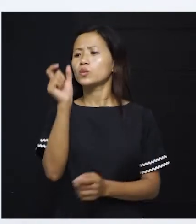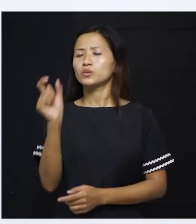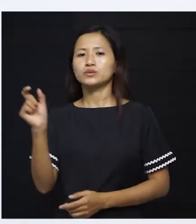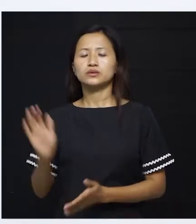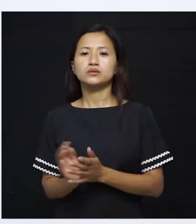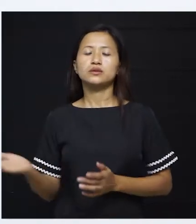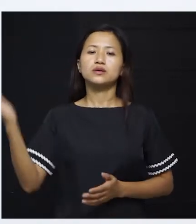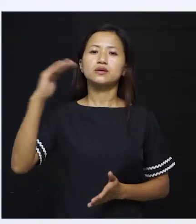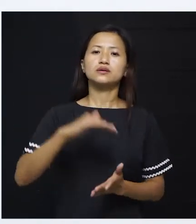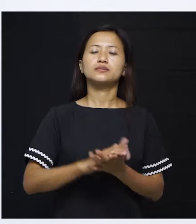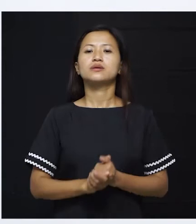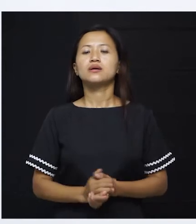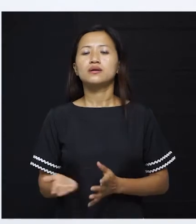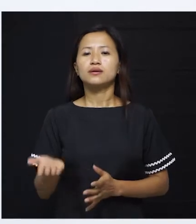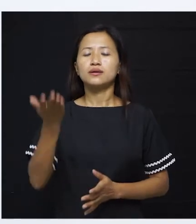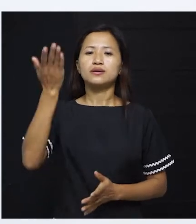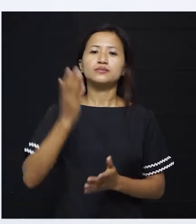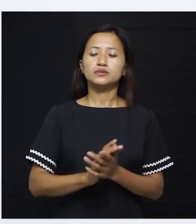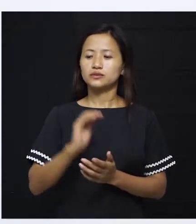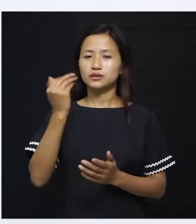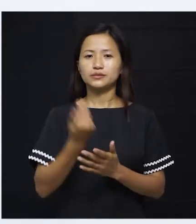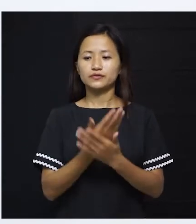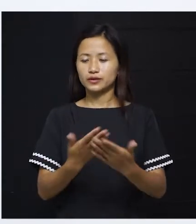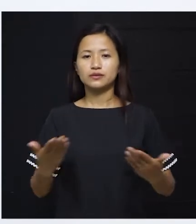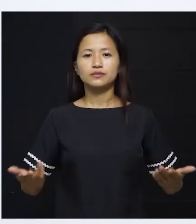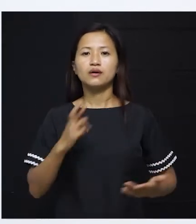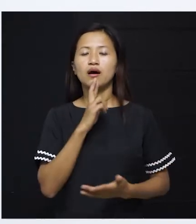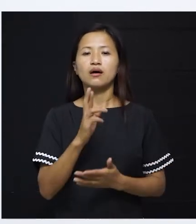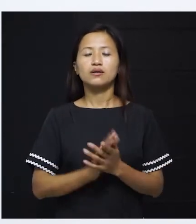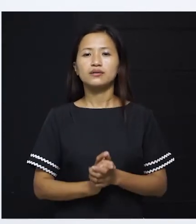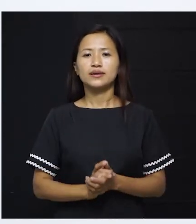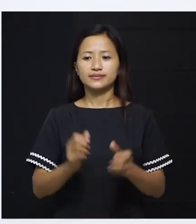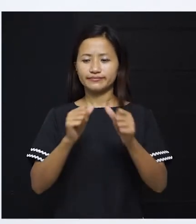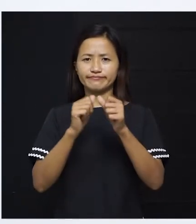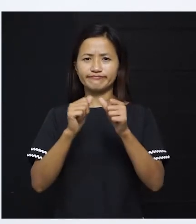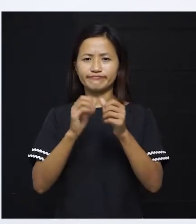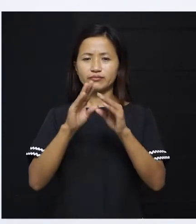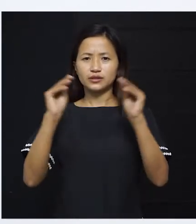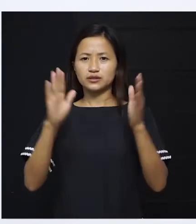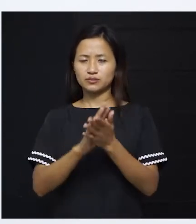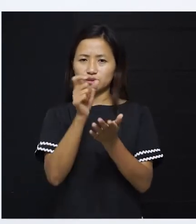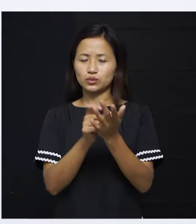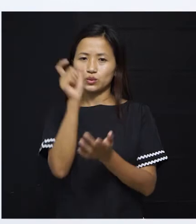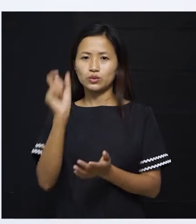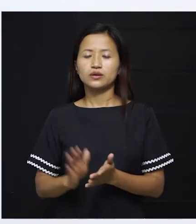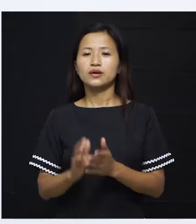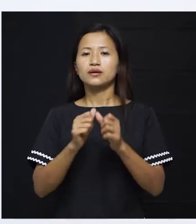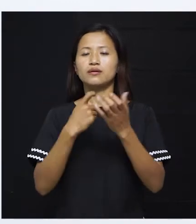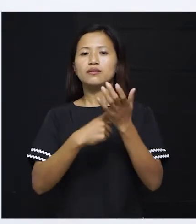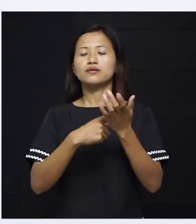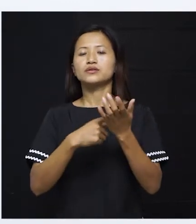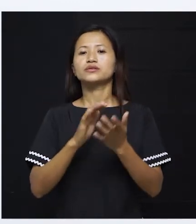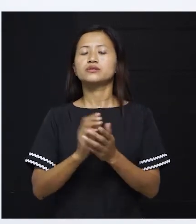have come up. Some of them are from Assamese word, some of them are from Arunachal word,